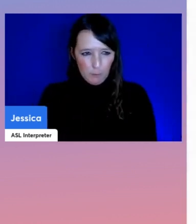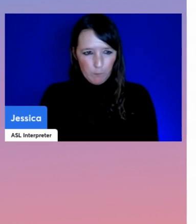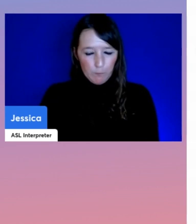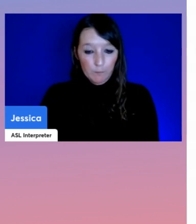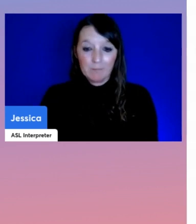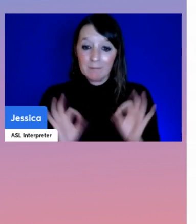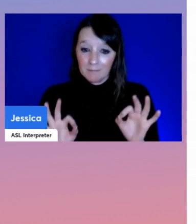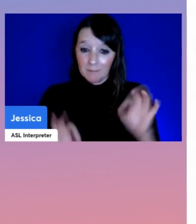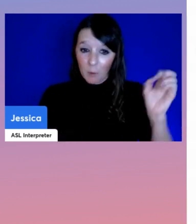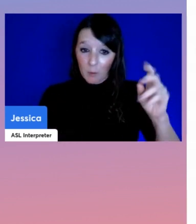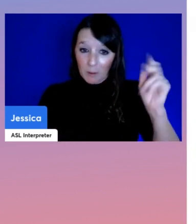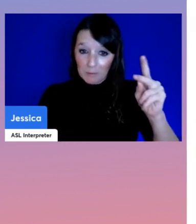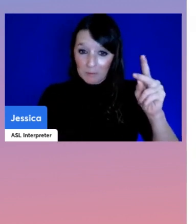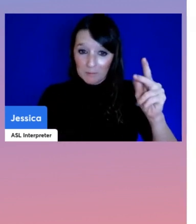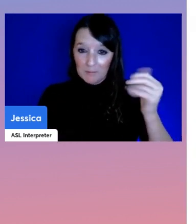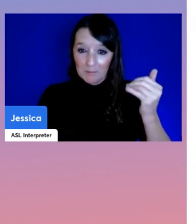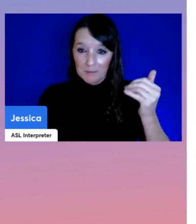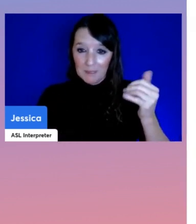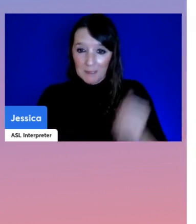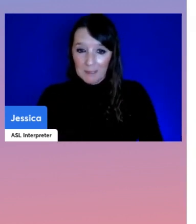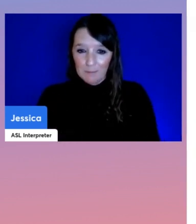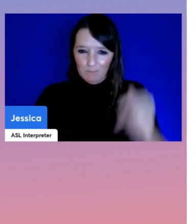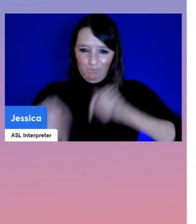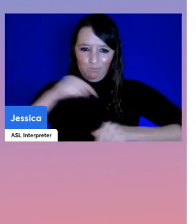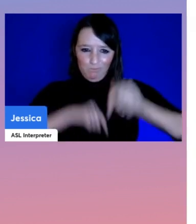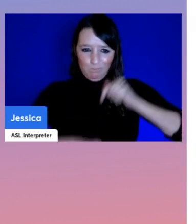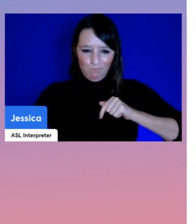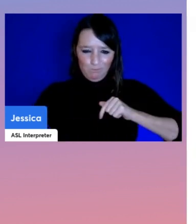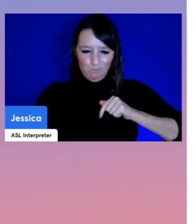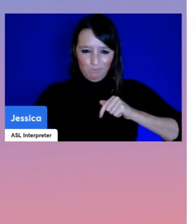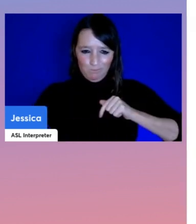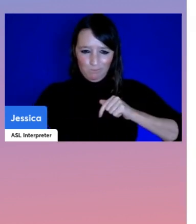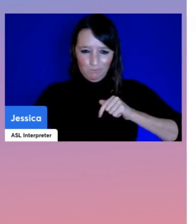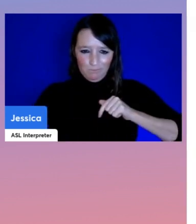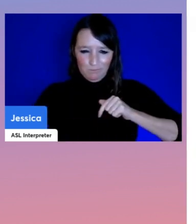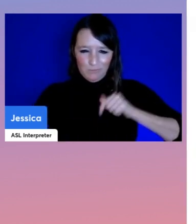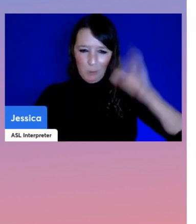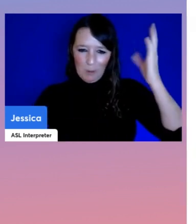Okay, let's jump back to the presentation.